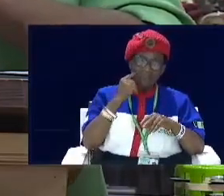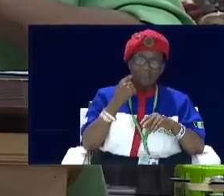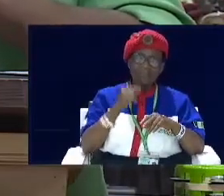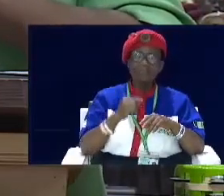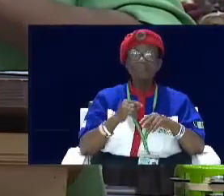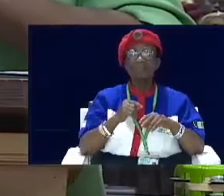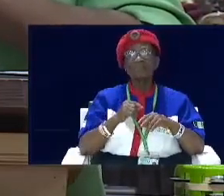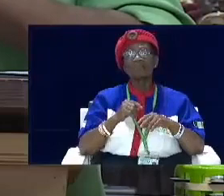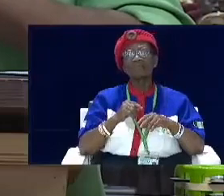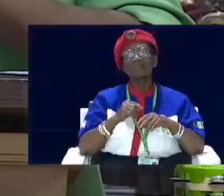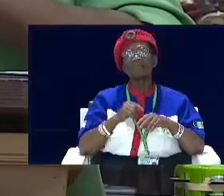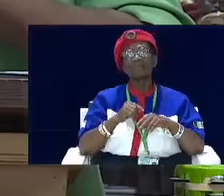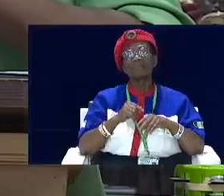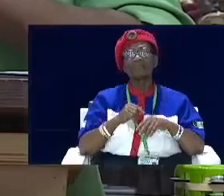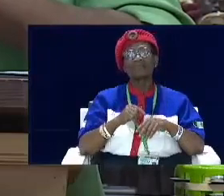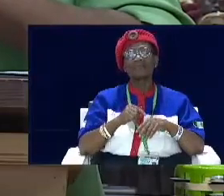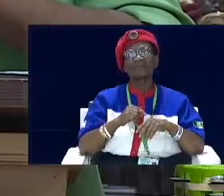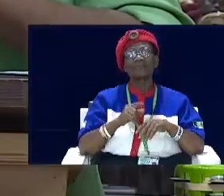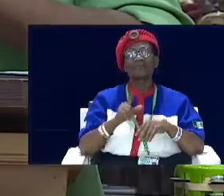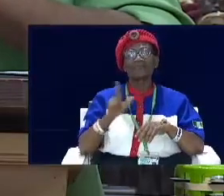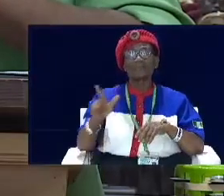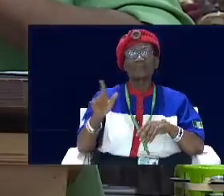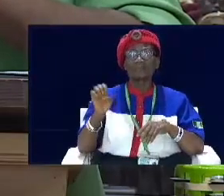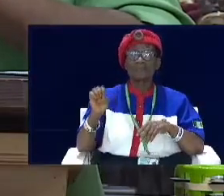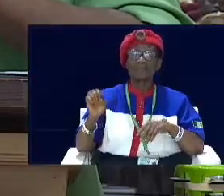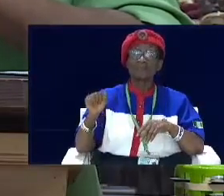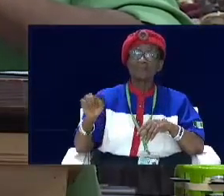one that is called